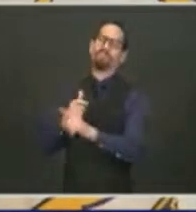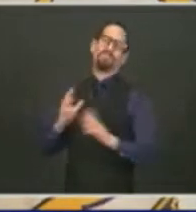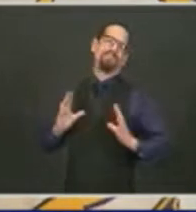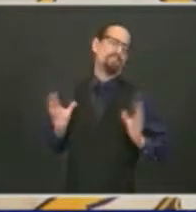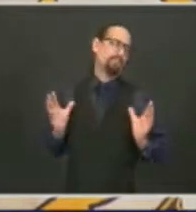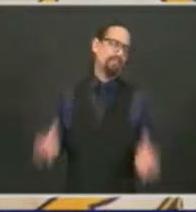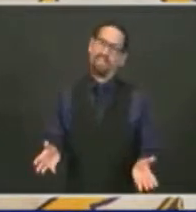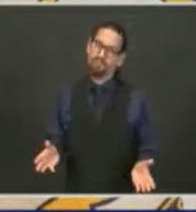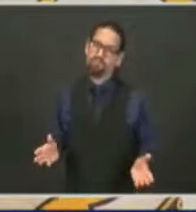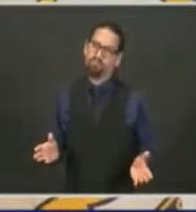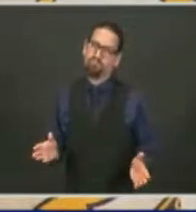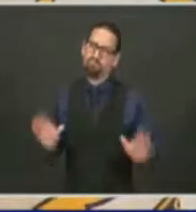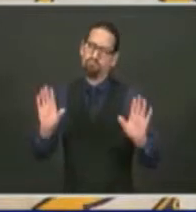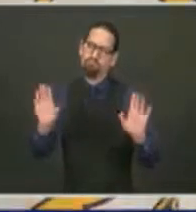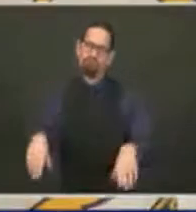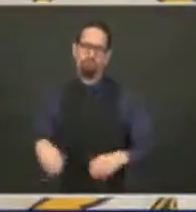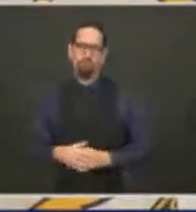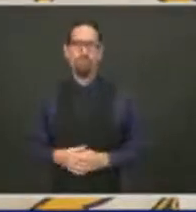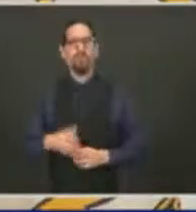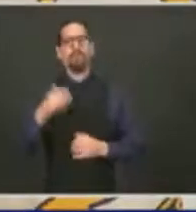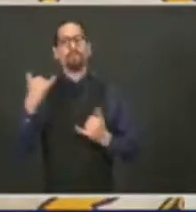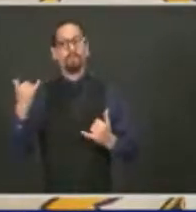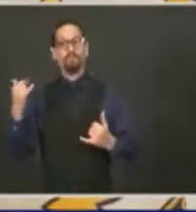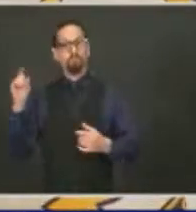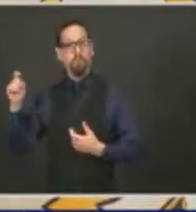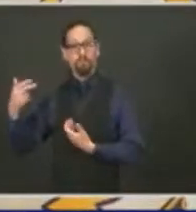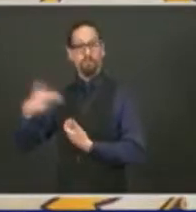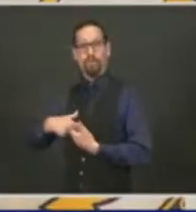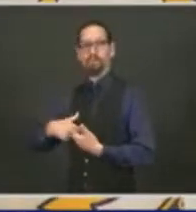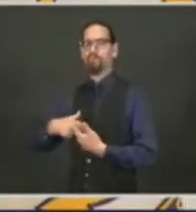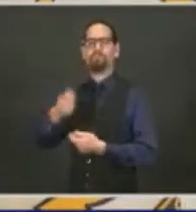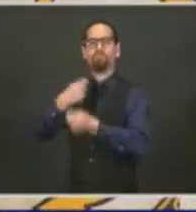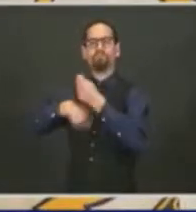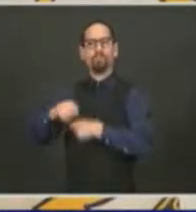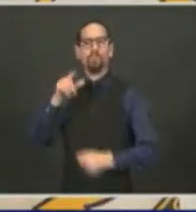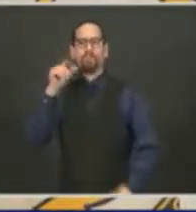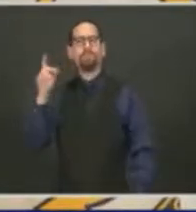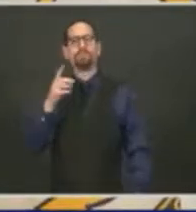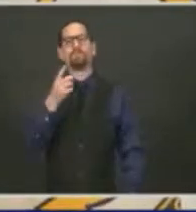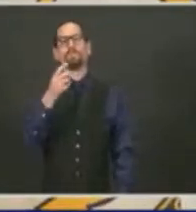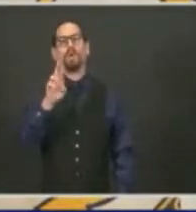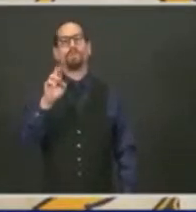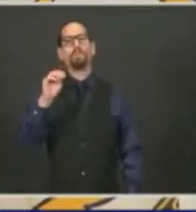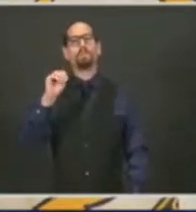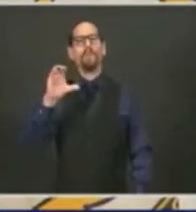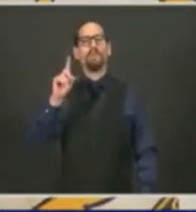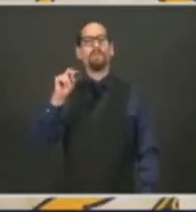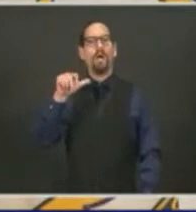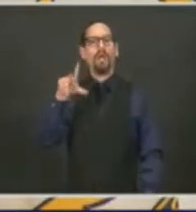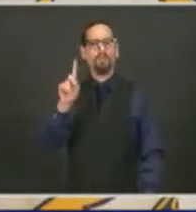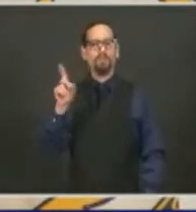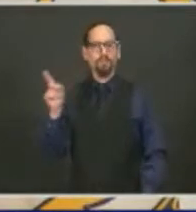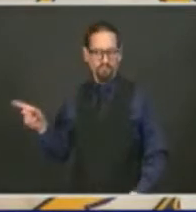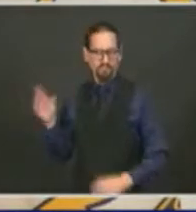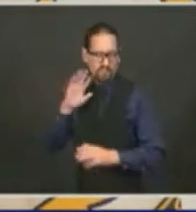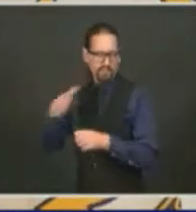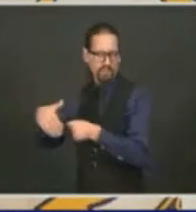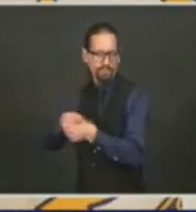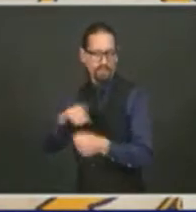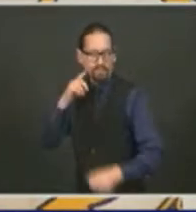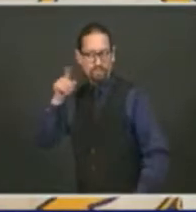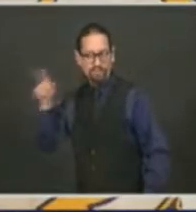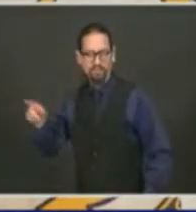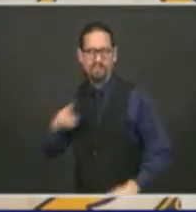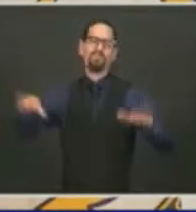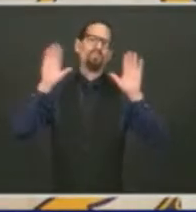McDonald here with us today to fill in for Dr. Alexander Scott. He is fantastic and no stranger, and I'm delighted to have him with